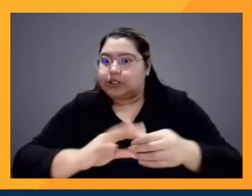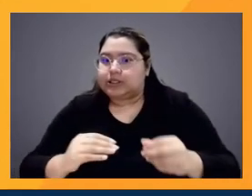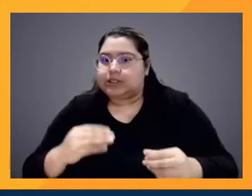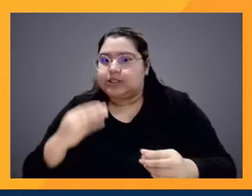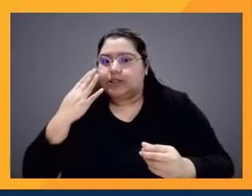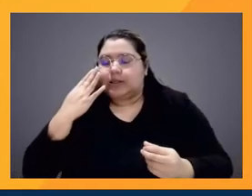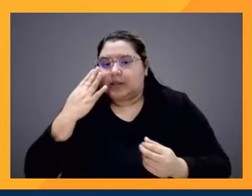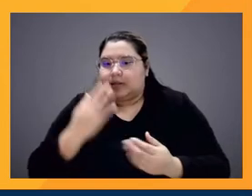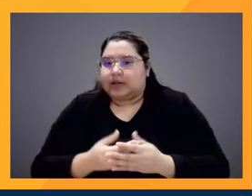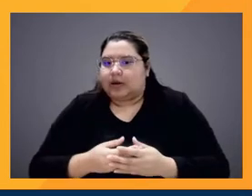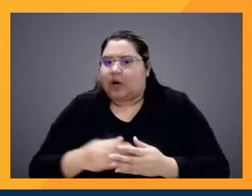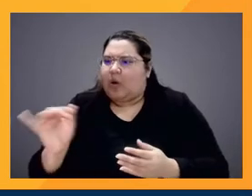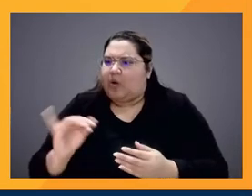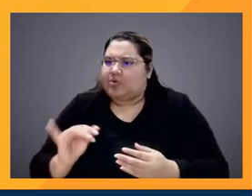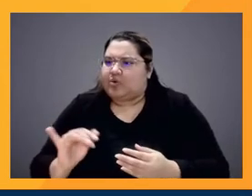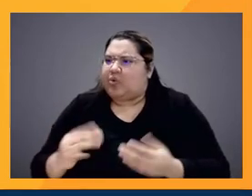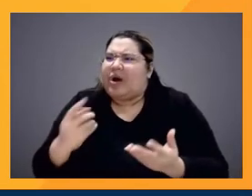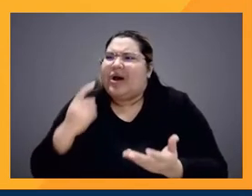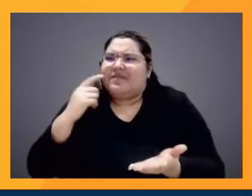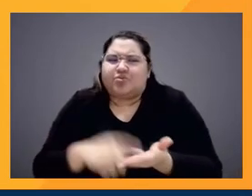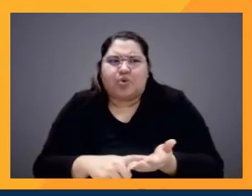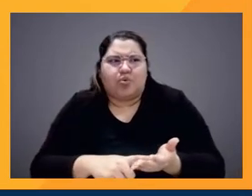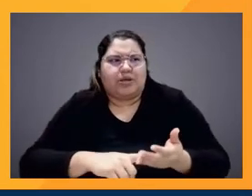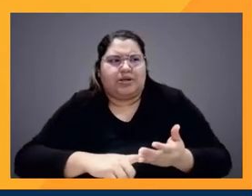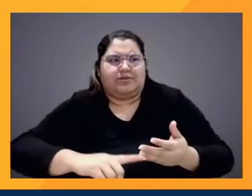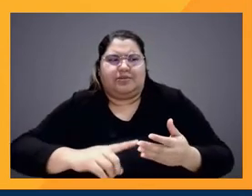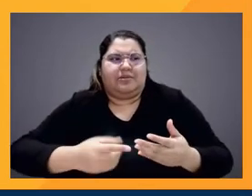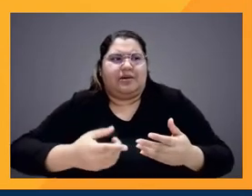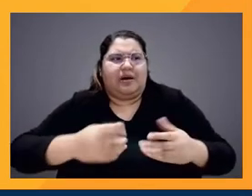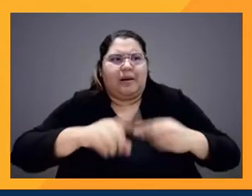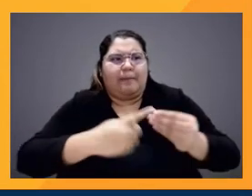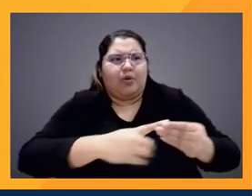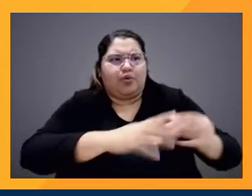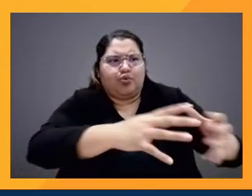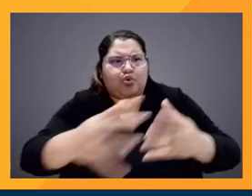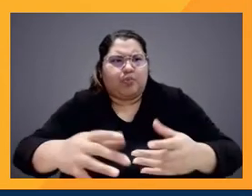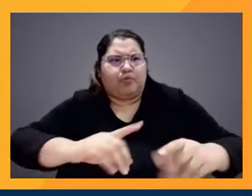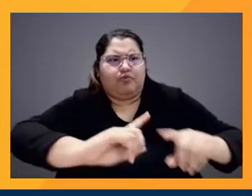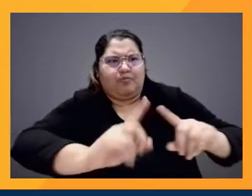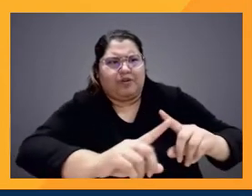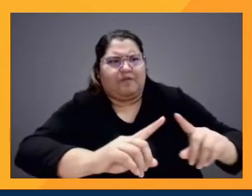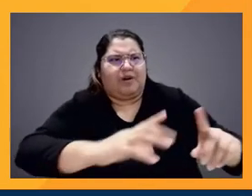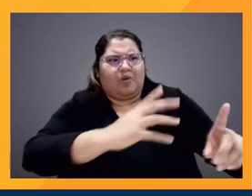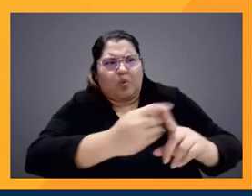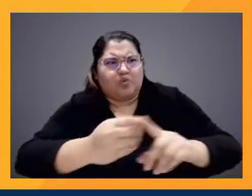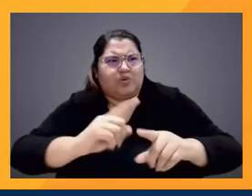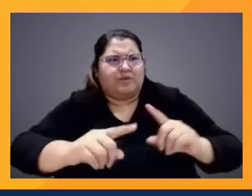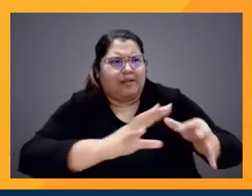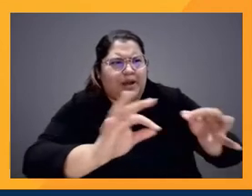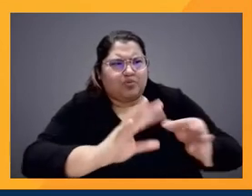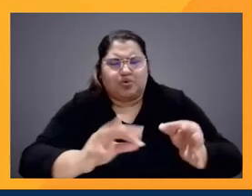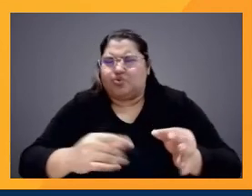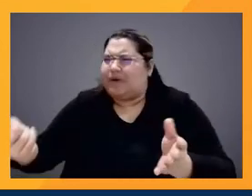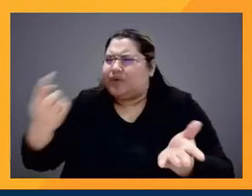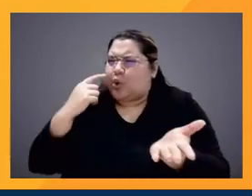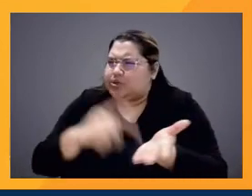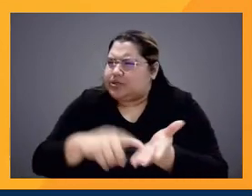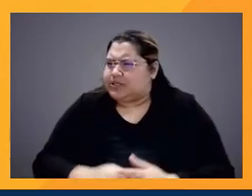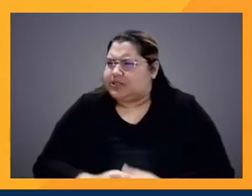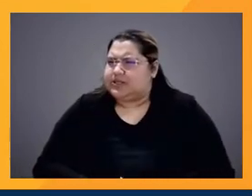hands-on with communities. And this is an immersive host training program meant to empower diverse communities to